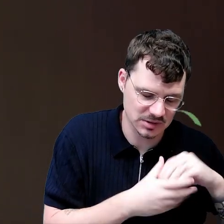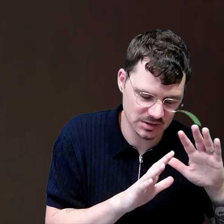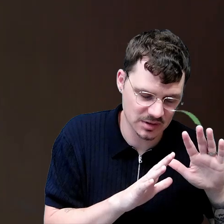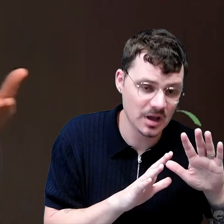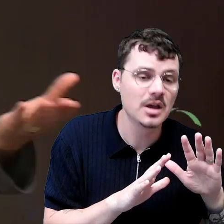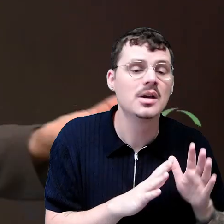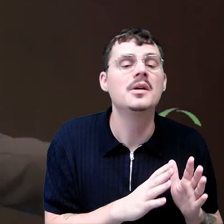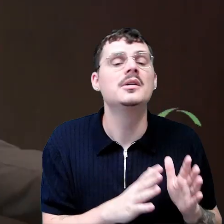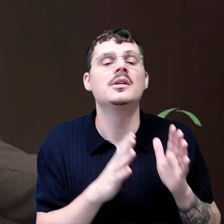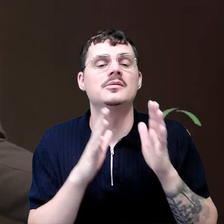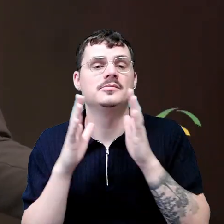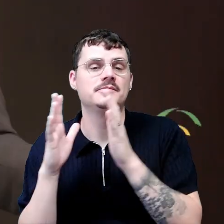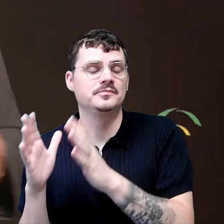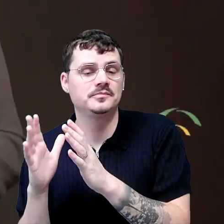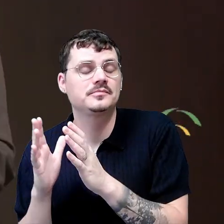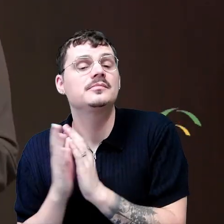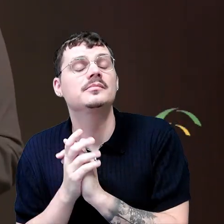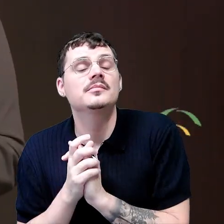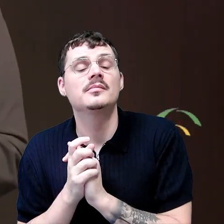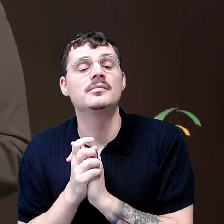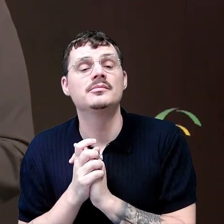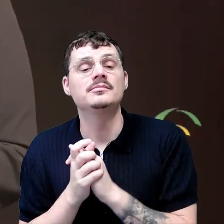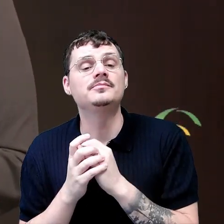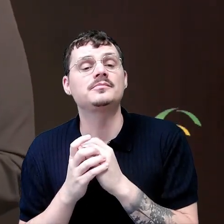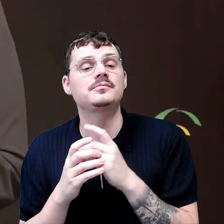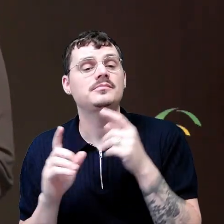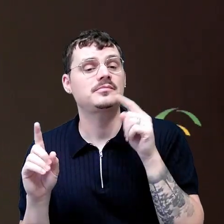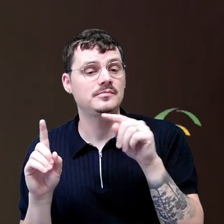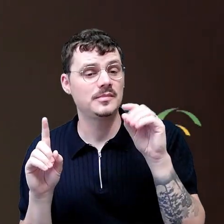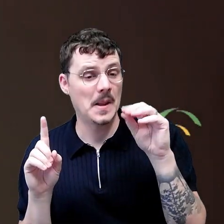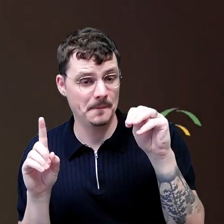either. Talk for another day. He